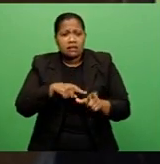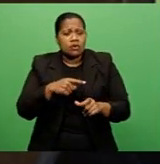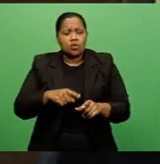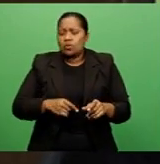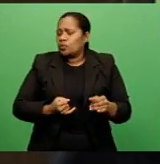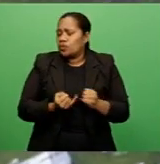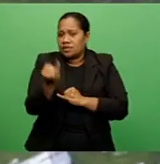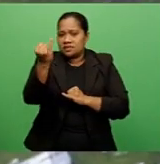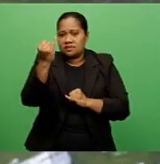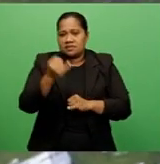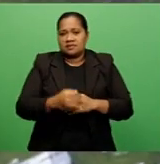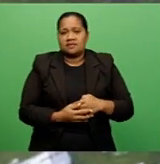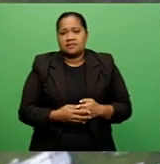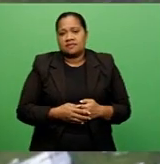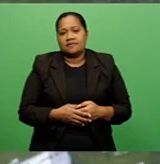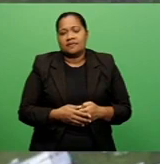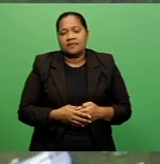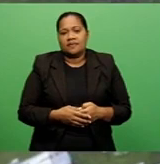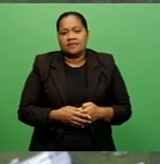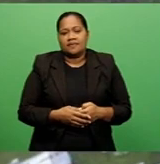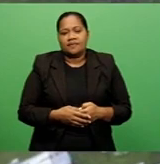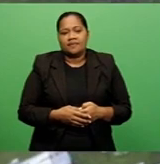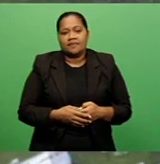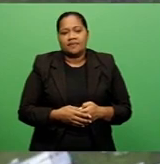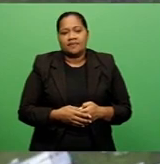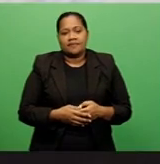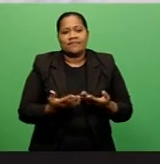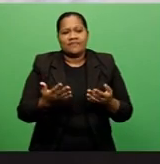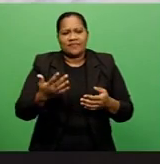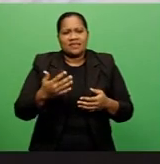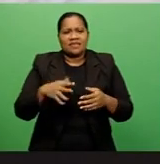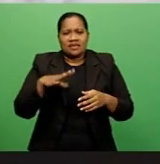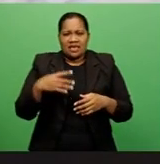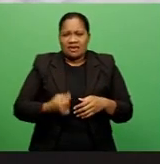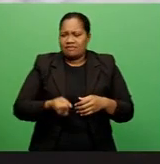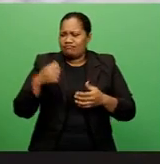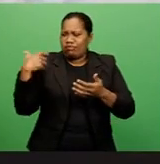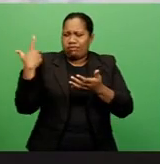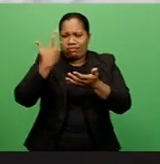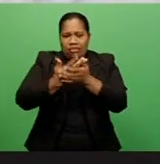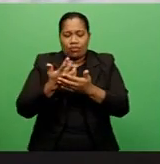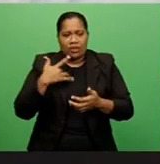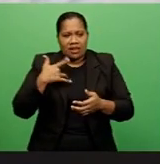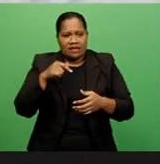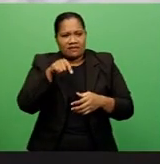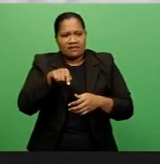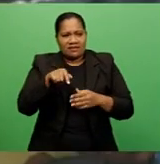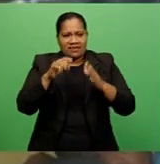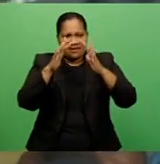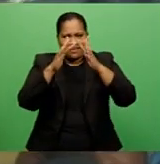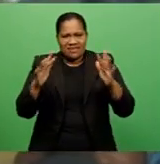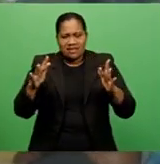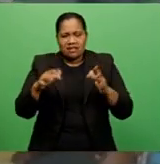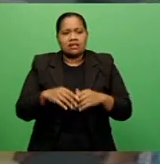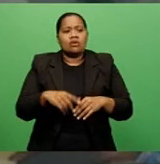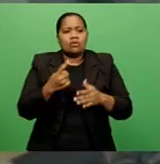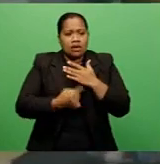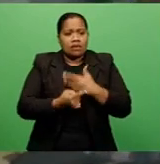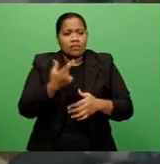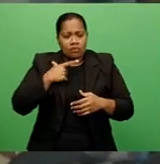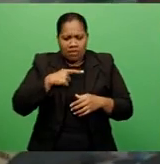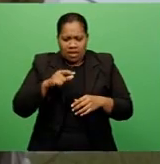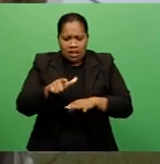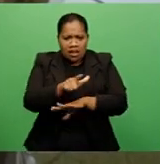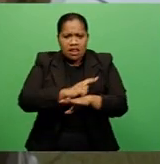worse. Decades of living on this hill came to an end last month for these families when land cracks threatened to destroy